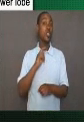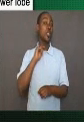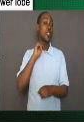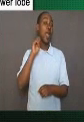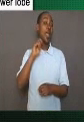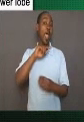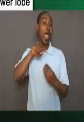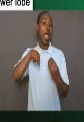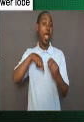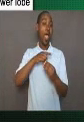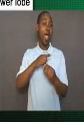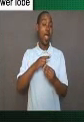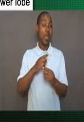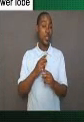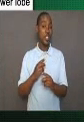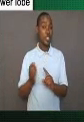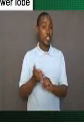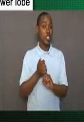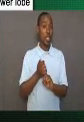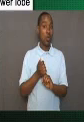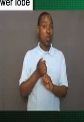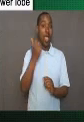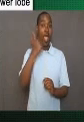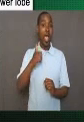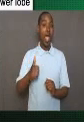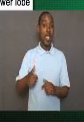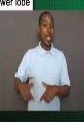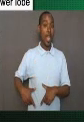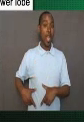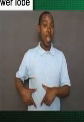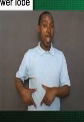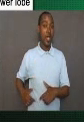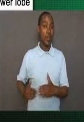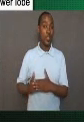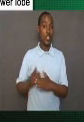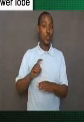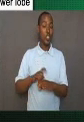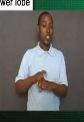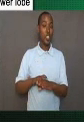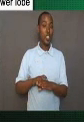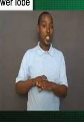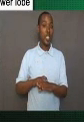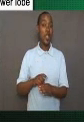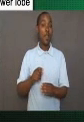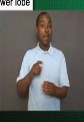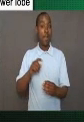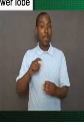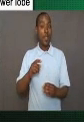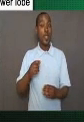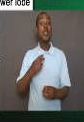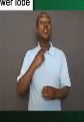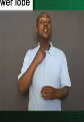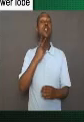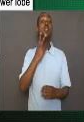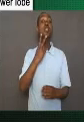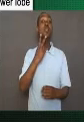Air that leaves the lungs over the vocal cords in the larynx produces the sounds